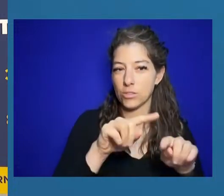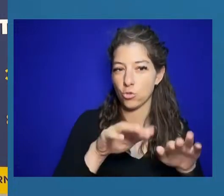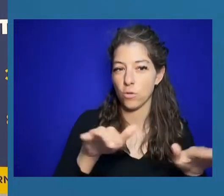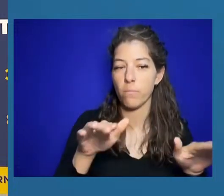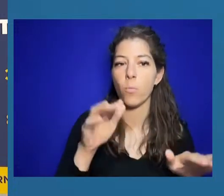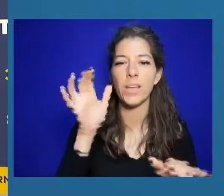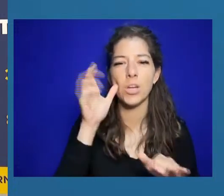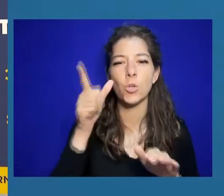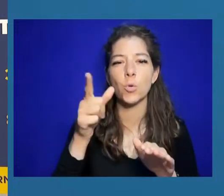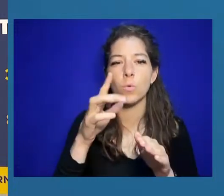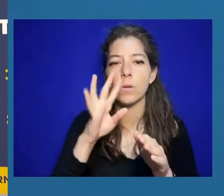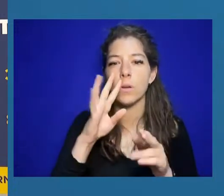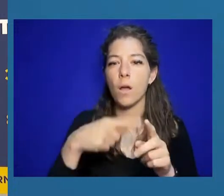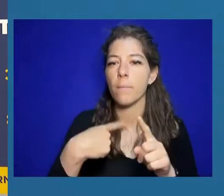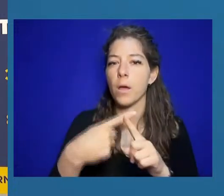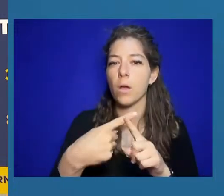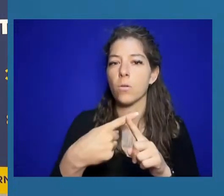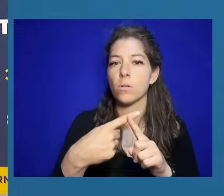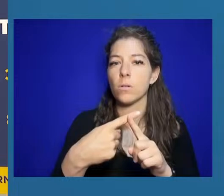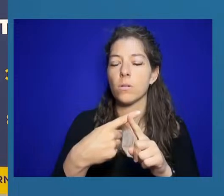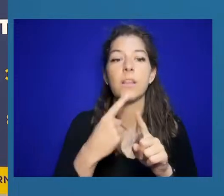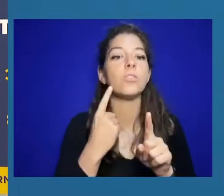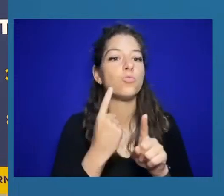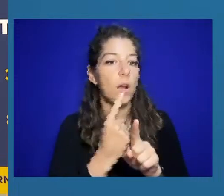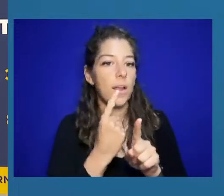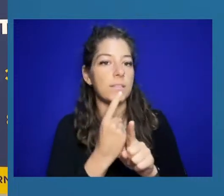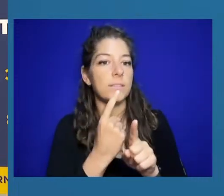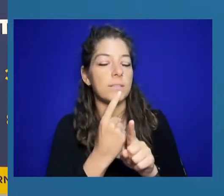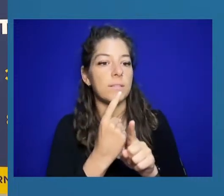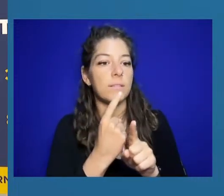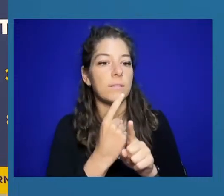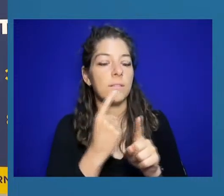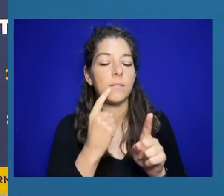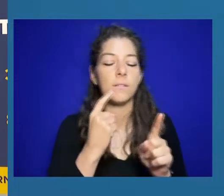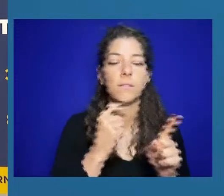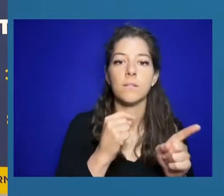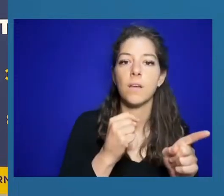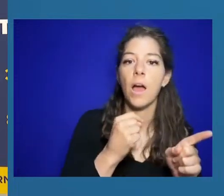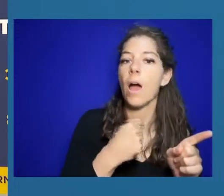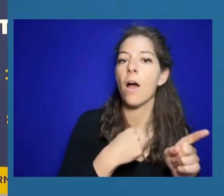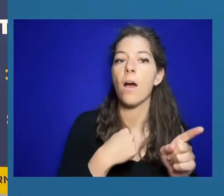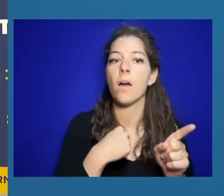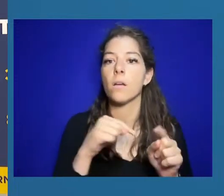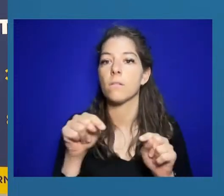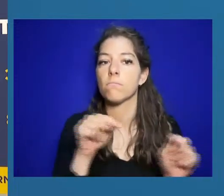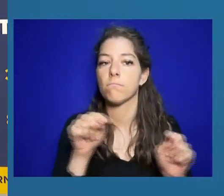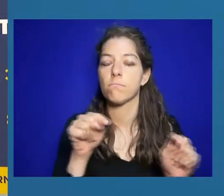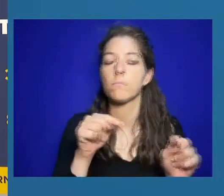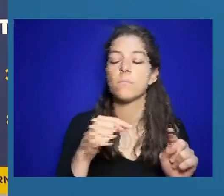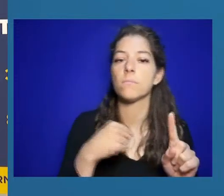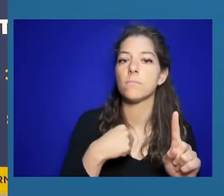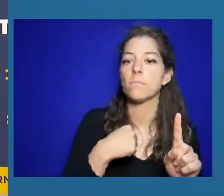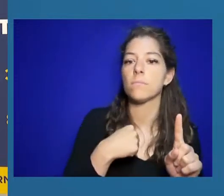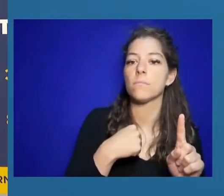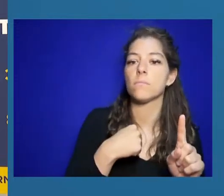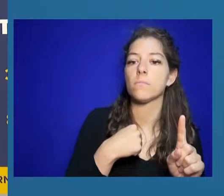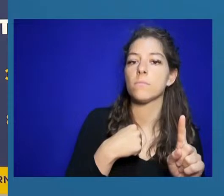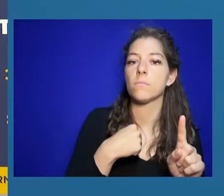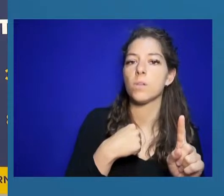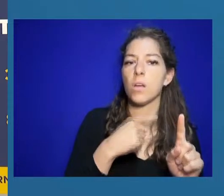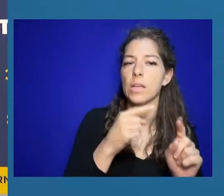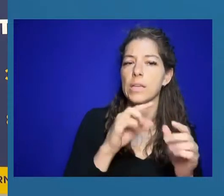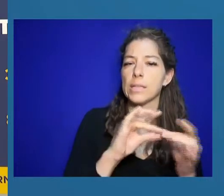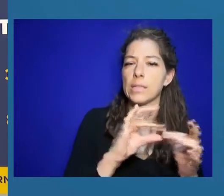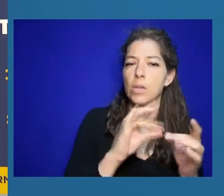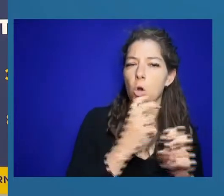about starving children. That's right. Because so if no one stands, I would not. No one with dependents stands to lose food Okay. assistance. Where's that